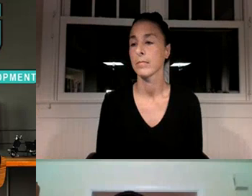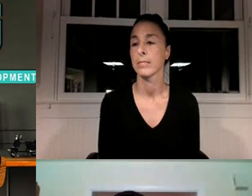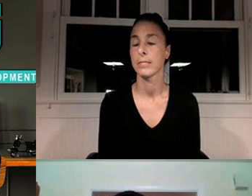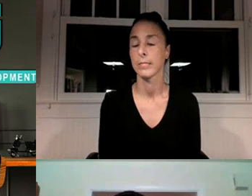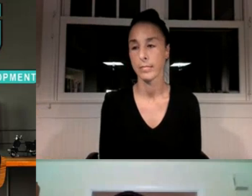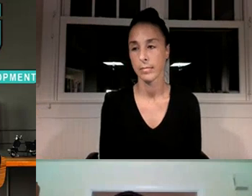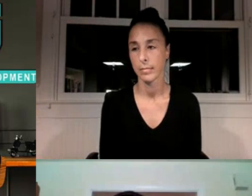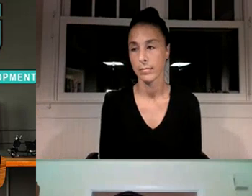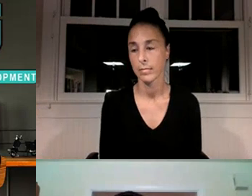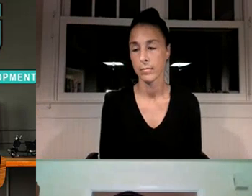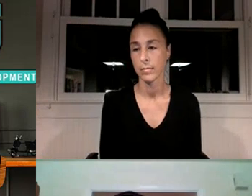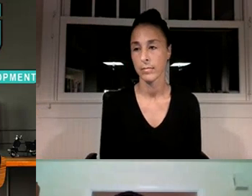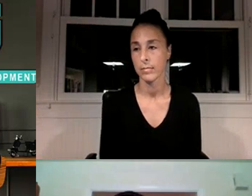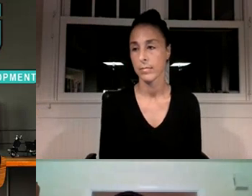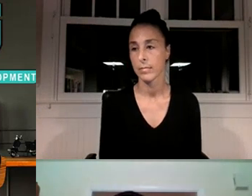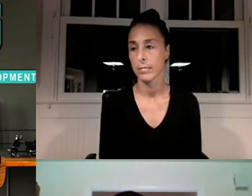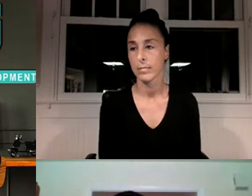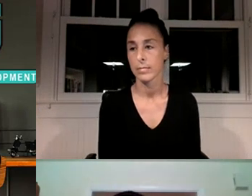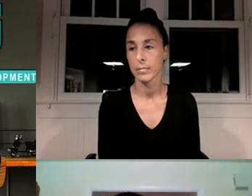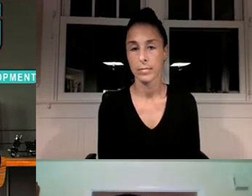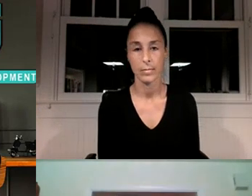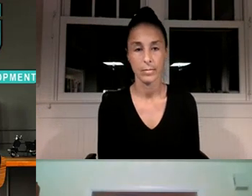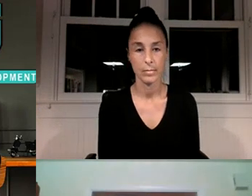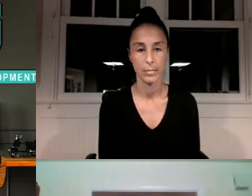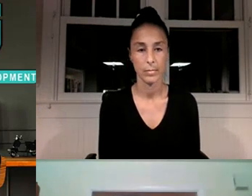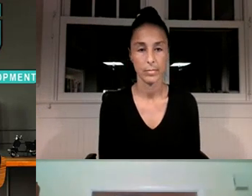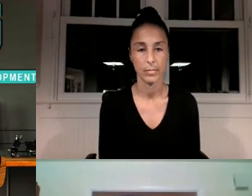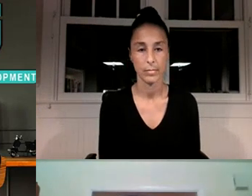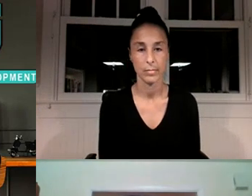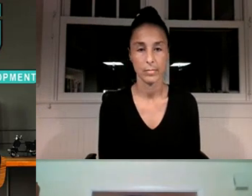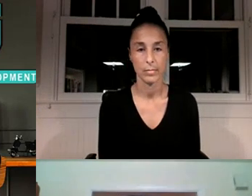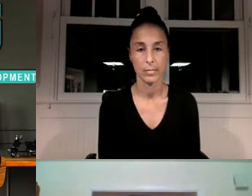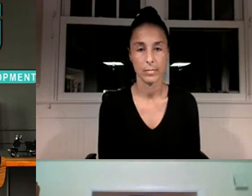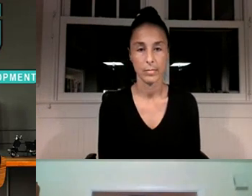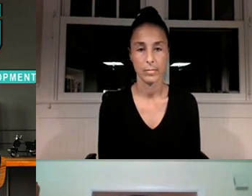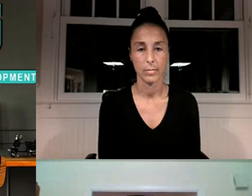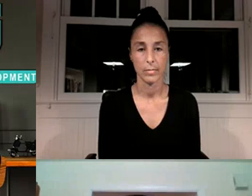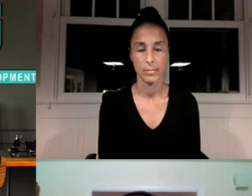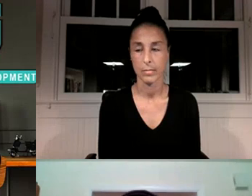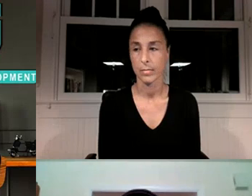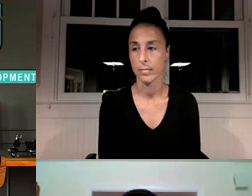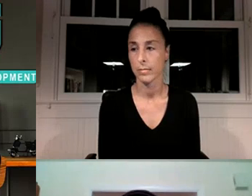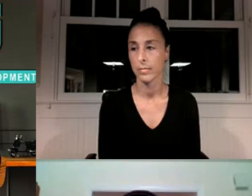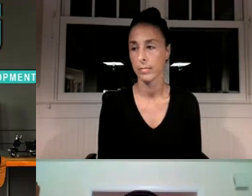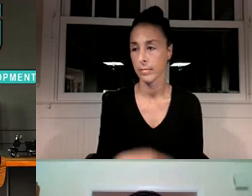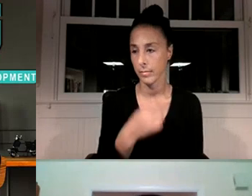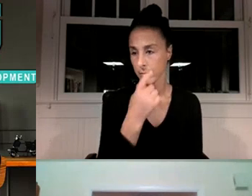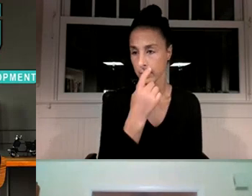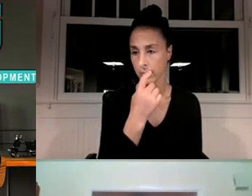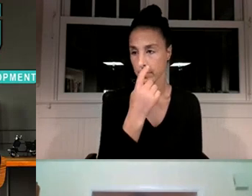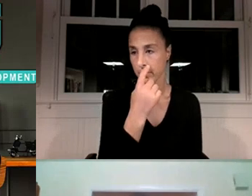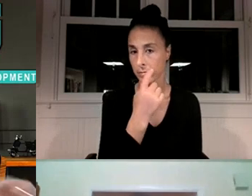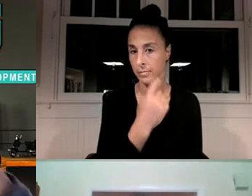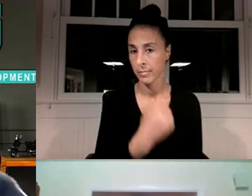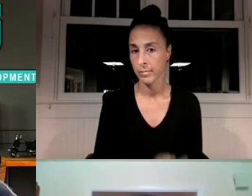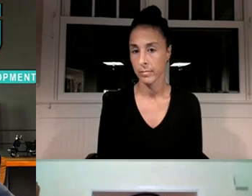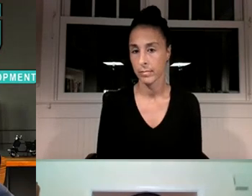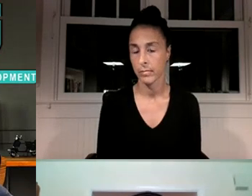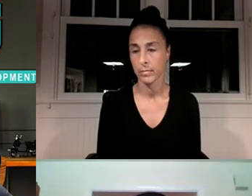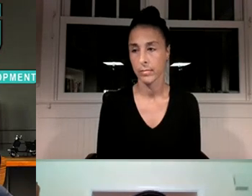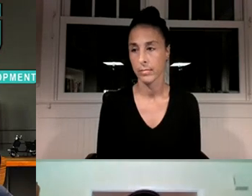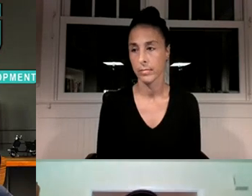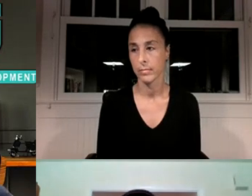as I said, this is not Mosaic. This is not regional. This is not 100 shops. We're trying to lease So of those, let's say 20 stores, 10 will